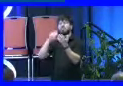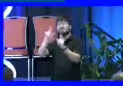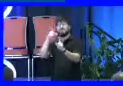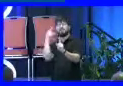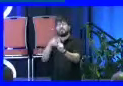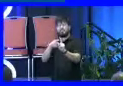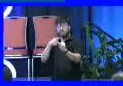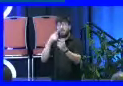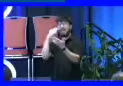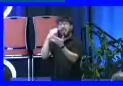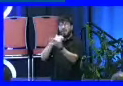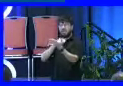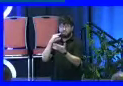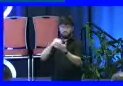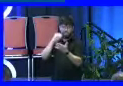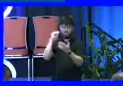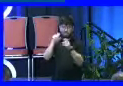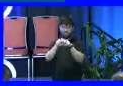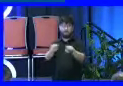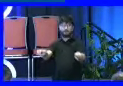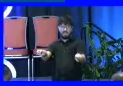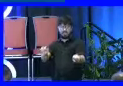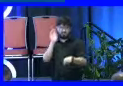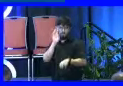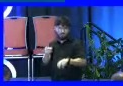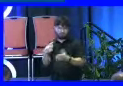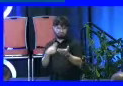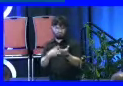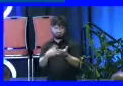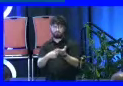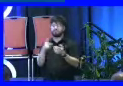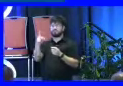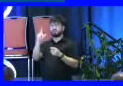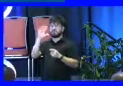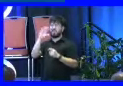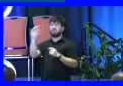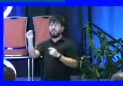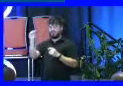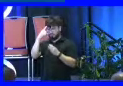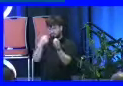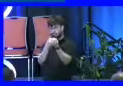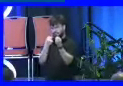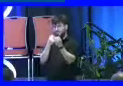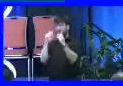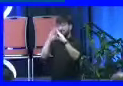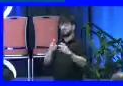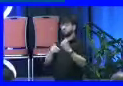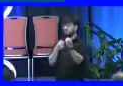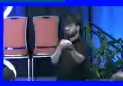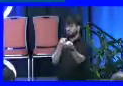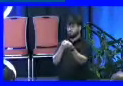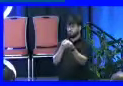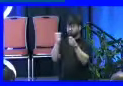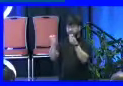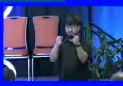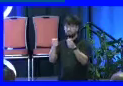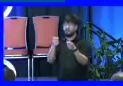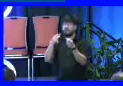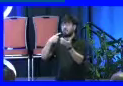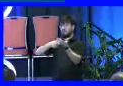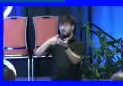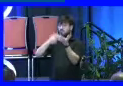and lessons learned in a discussion panel format that the Corporation for Supportive Housing will facilitate. And when the discussion panel ends,